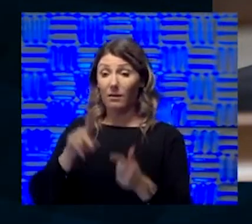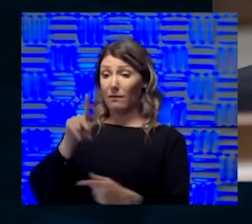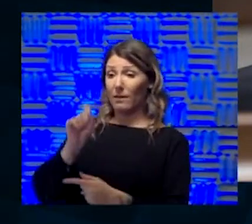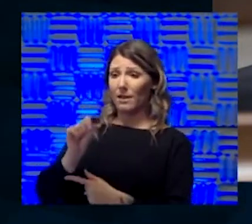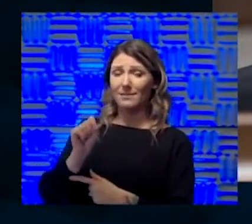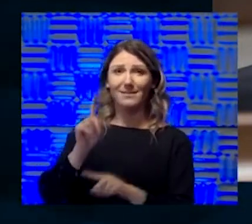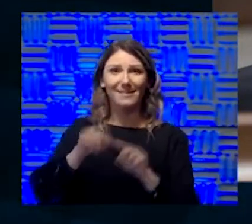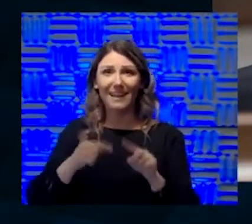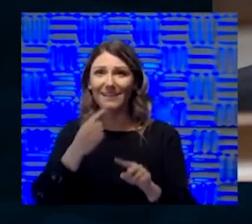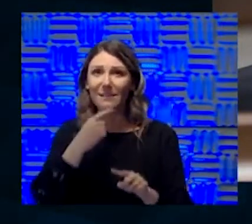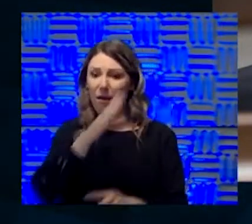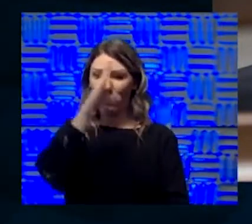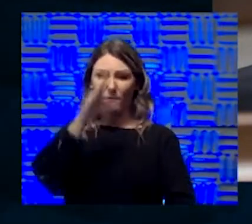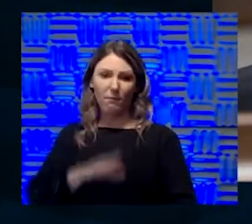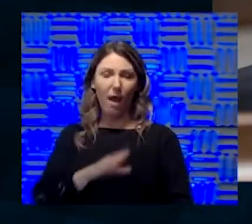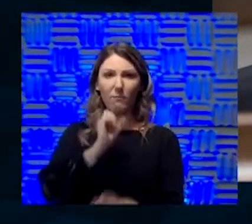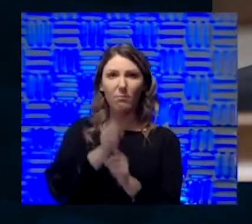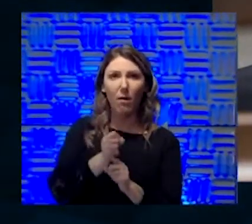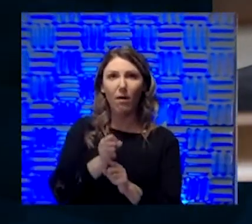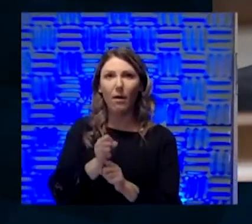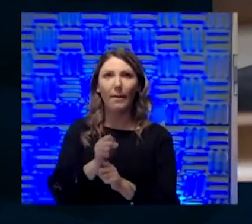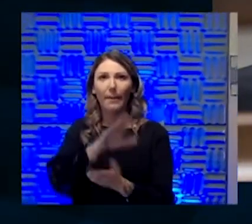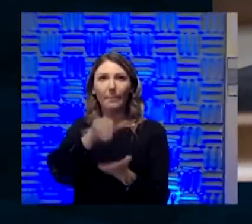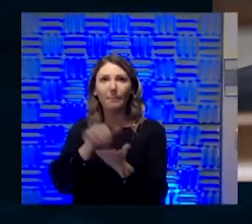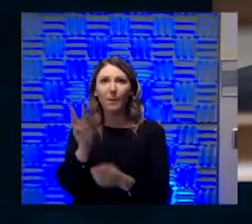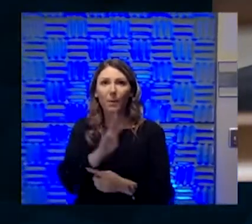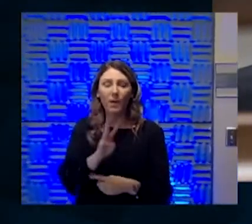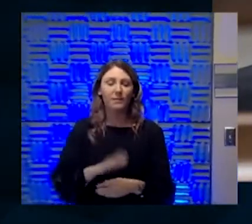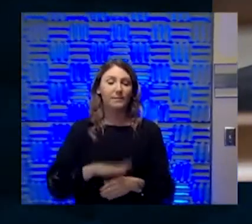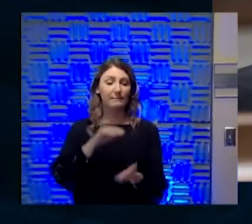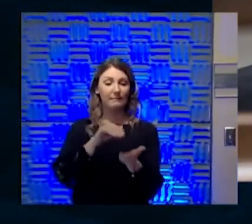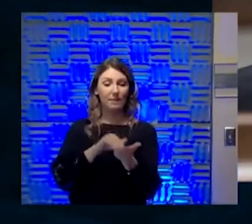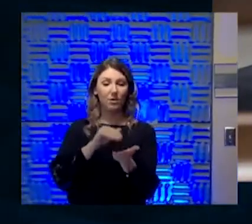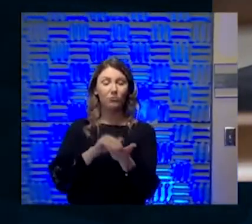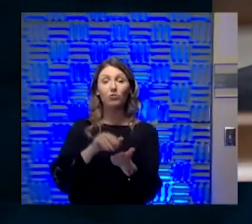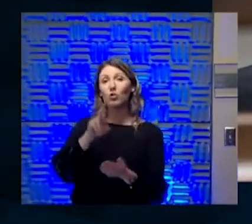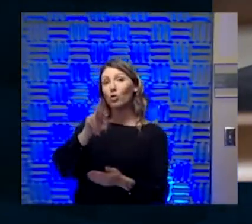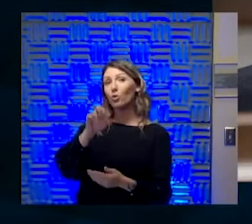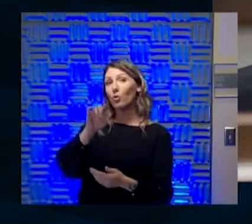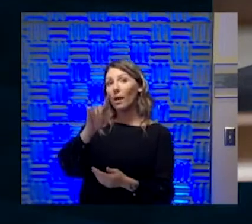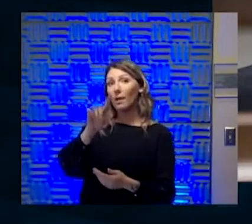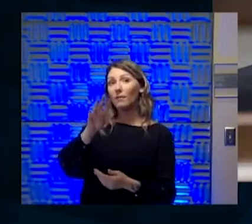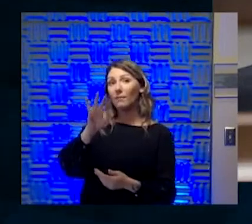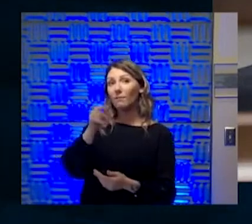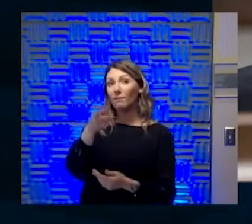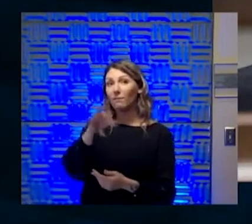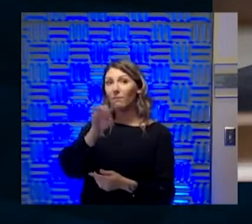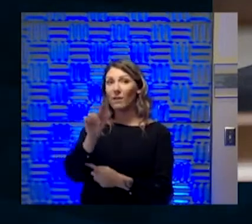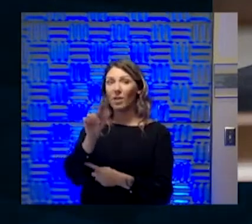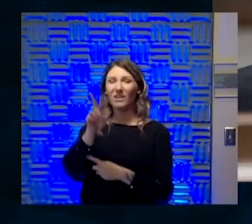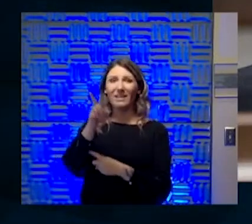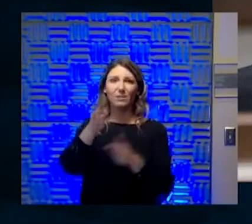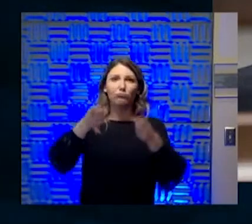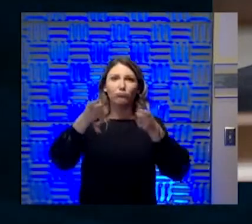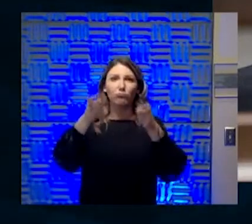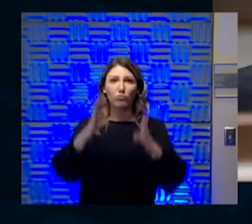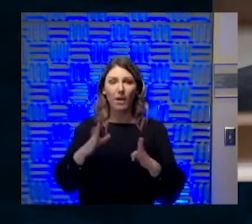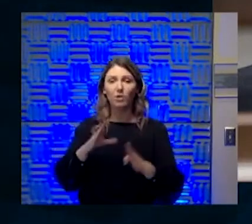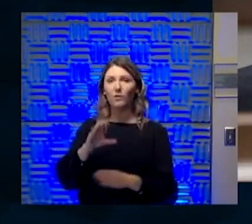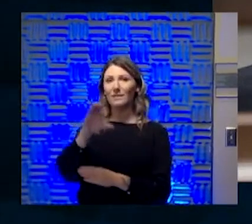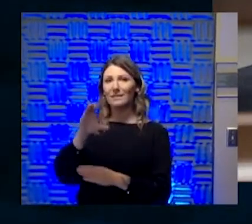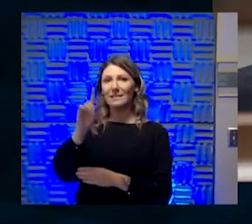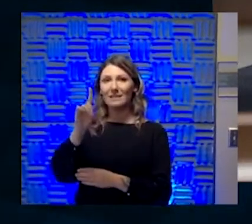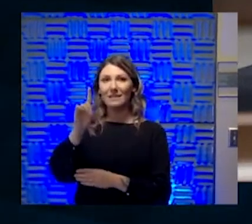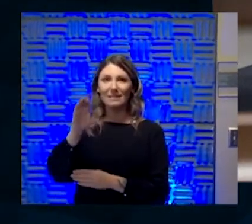Midwest. Dr. Robert Redfield is the director of the CDC. He and I are